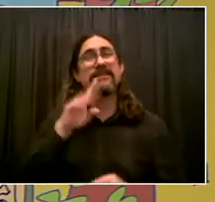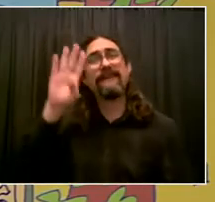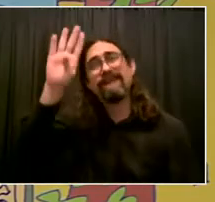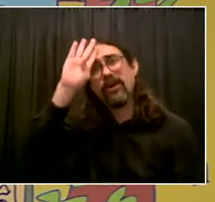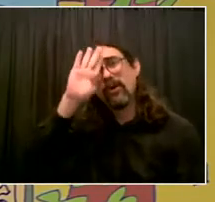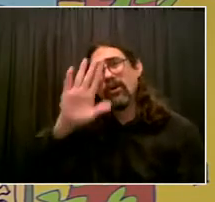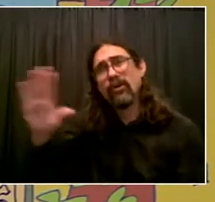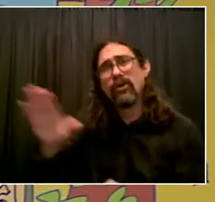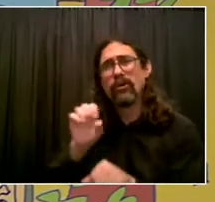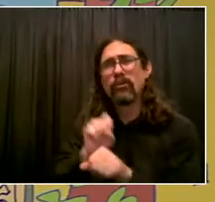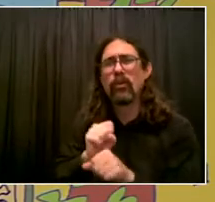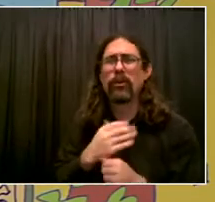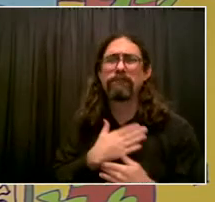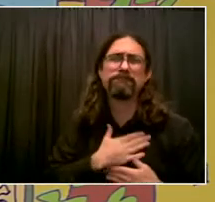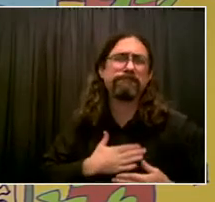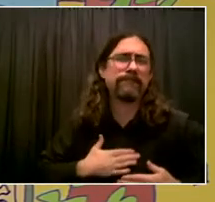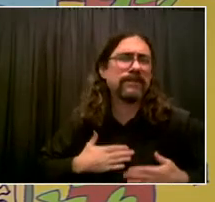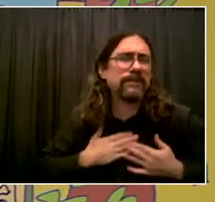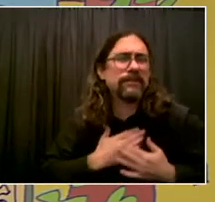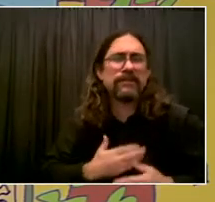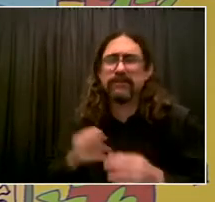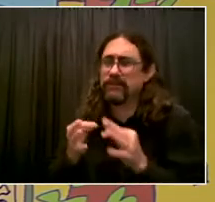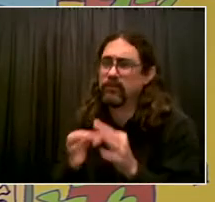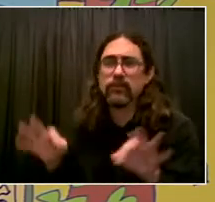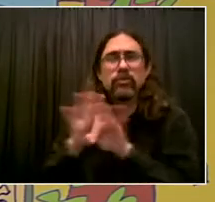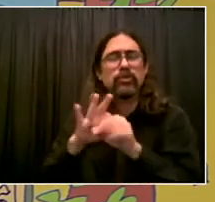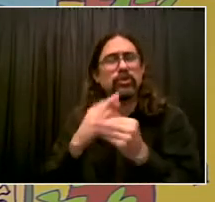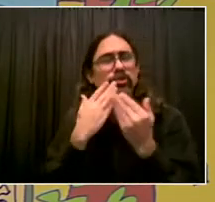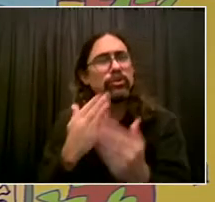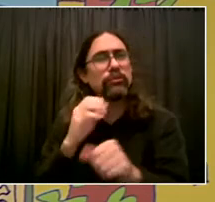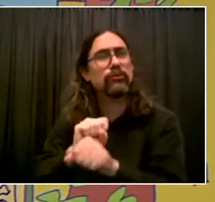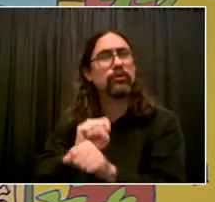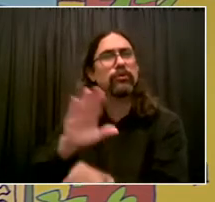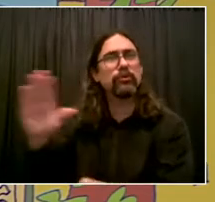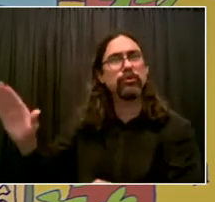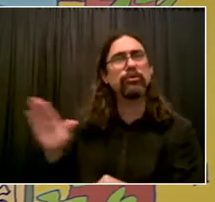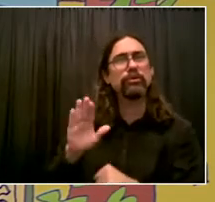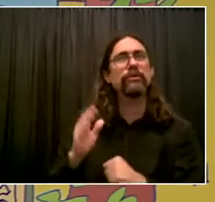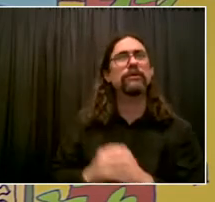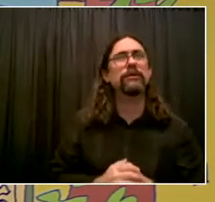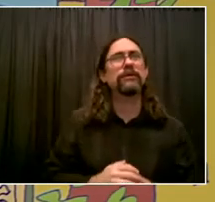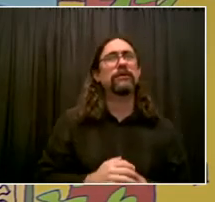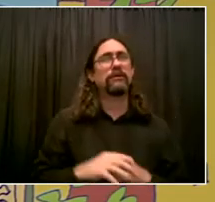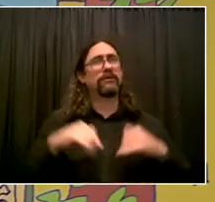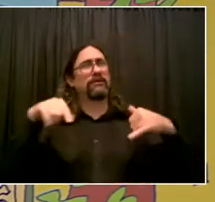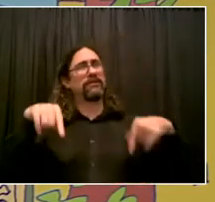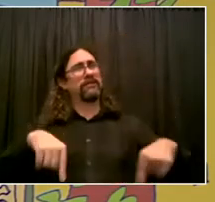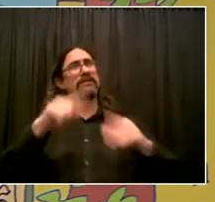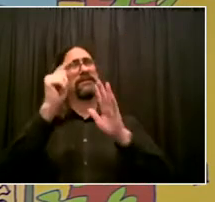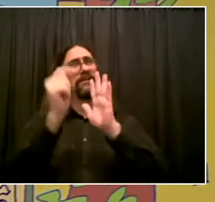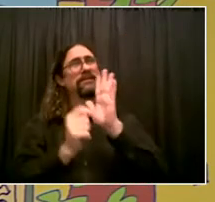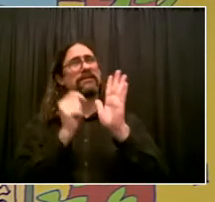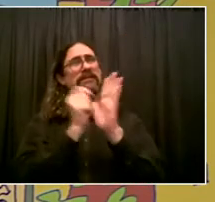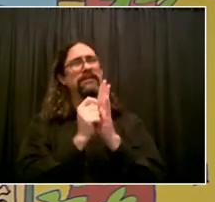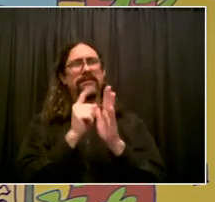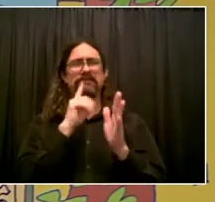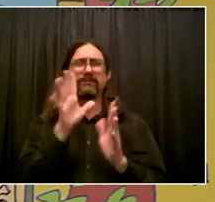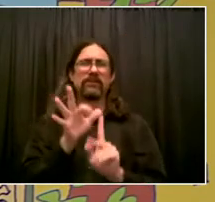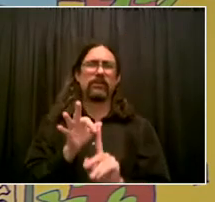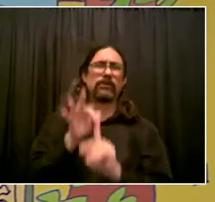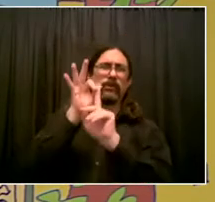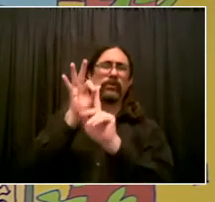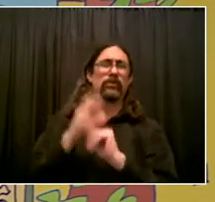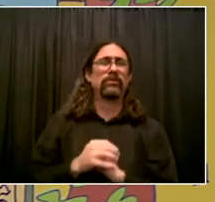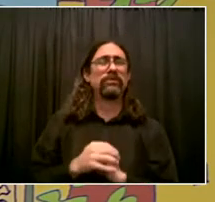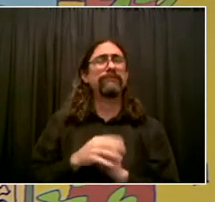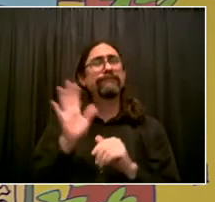just aren't true about the vaccine. But thank God the vast, vast majority of New Yorkers, I mean, right now, amazing, as of today, about 85% of